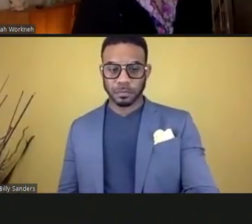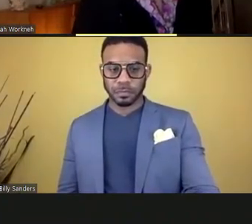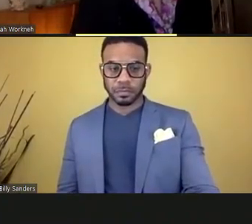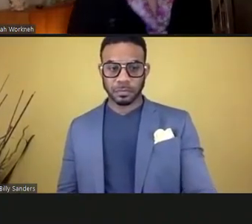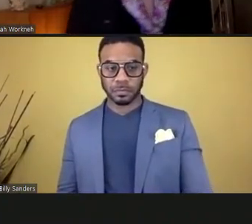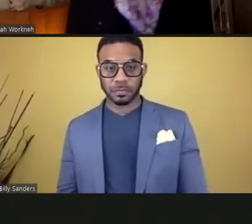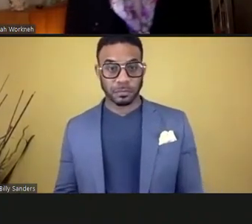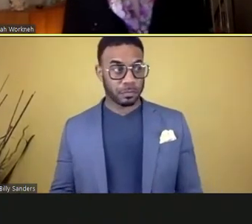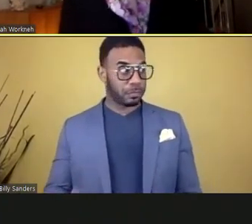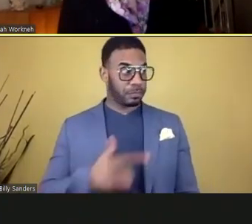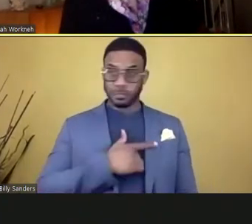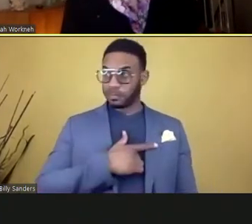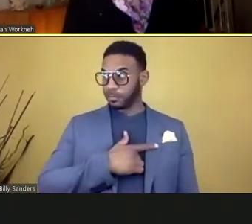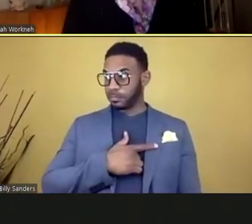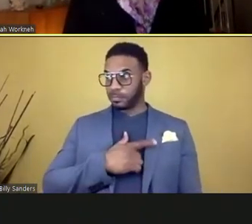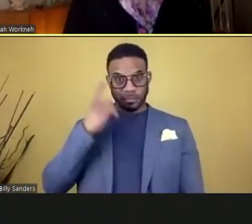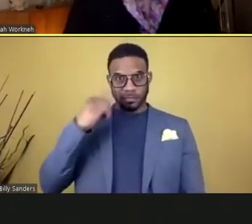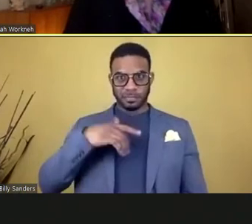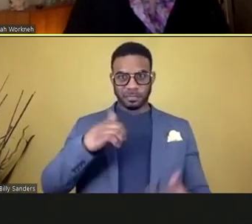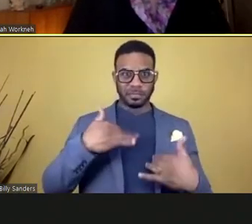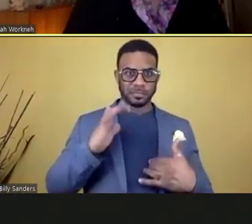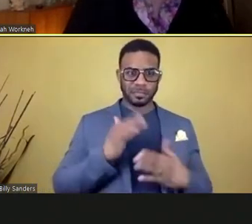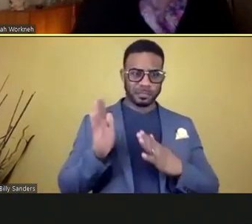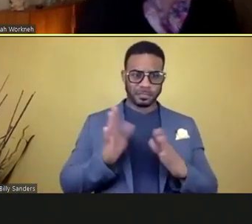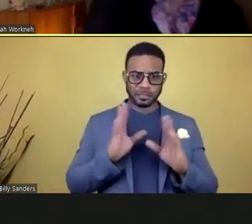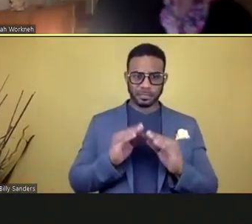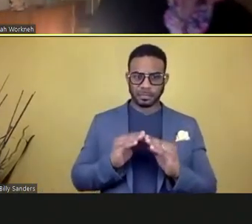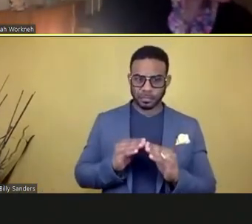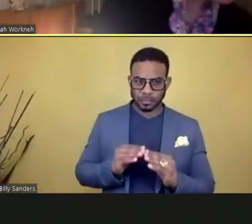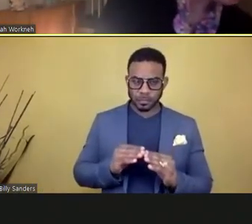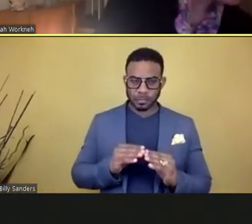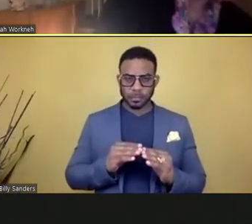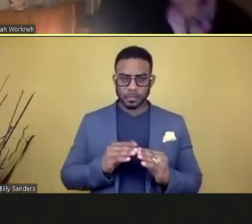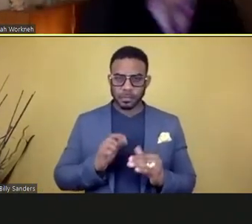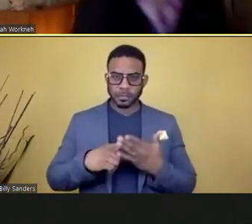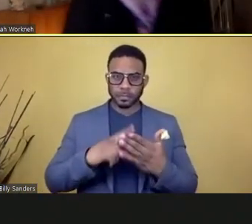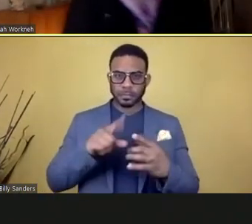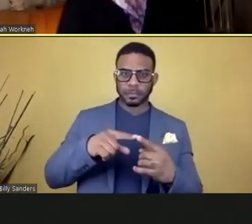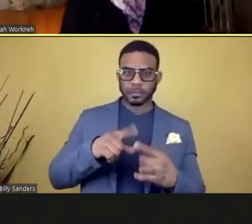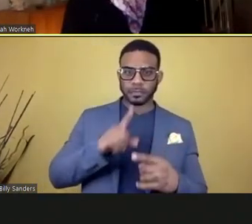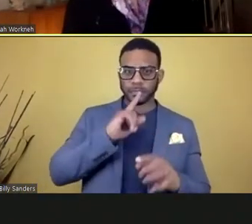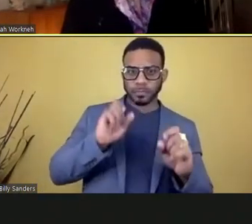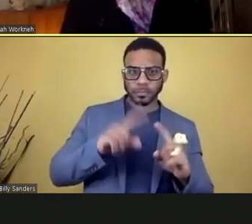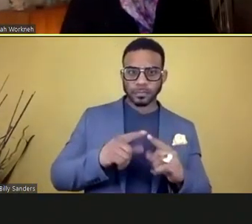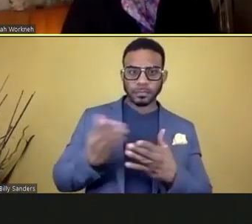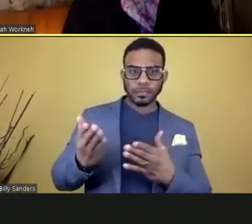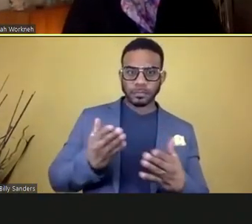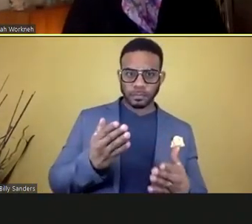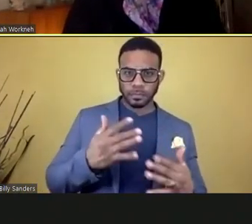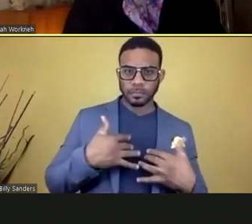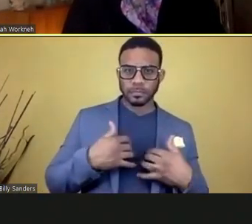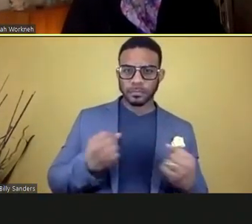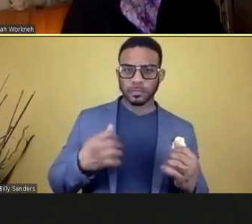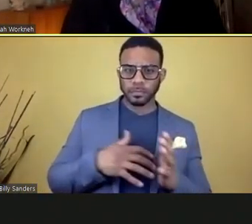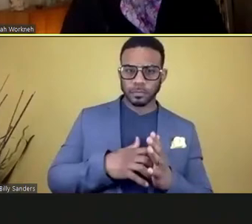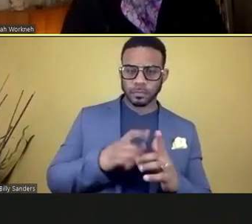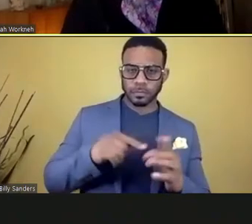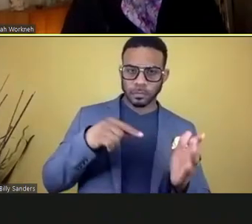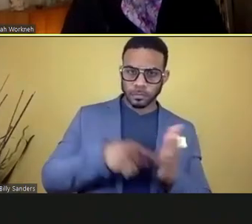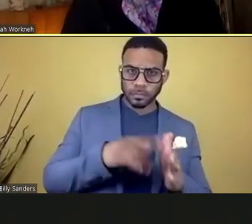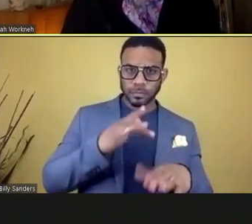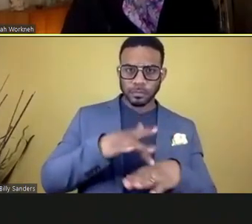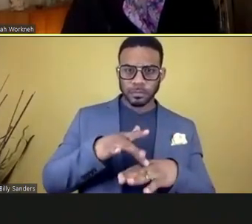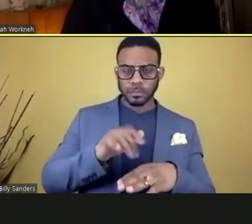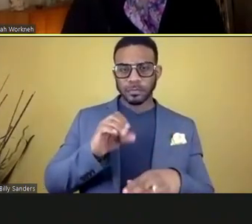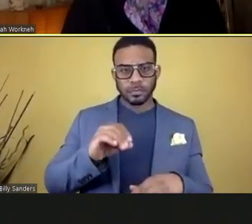I can go next. I think when we had our planning session, we talked about being able to bring vulnerability to this space.